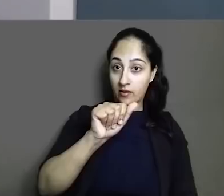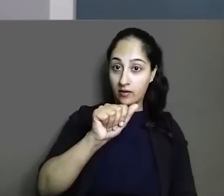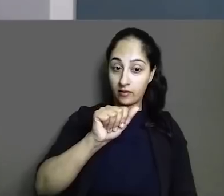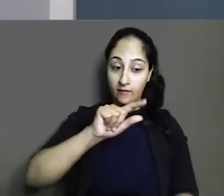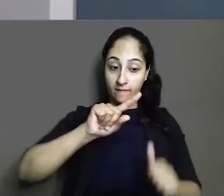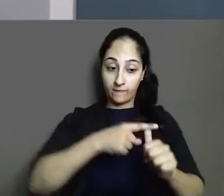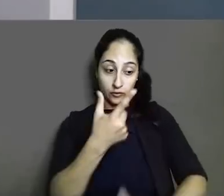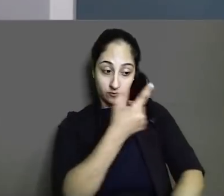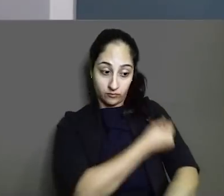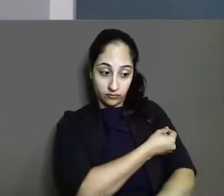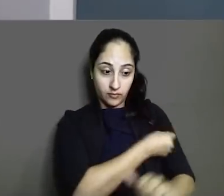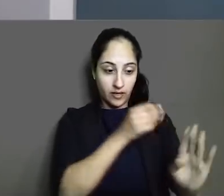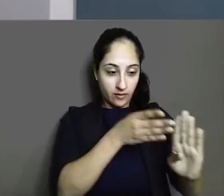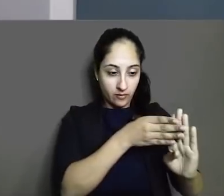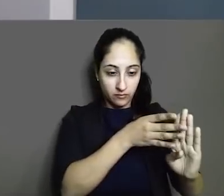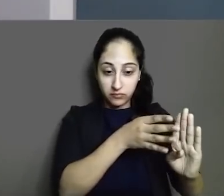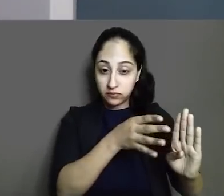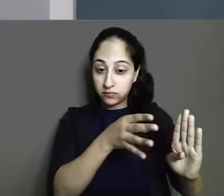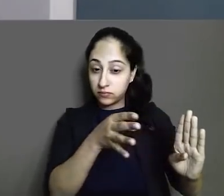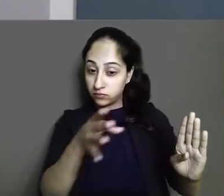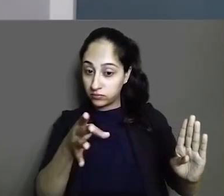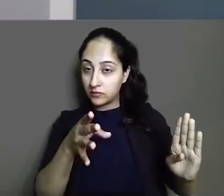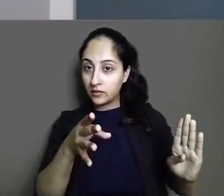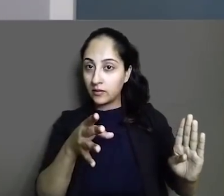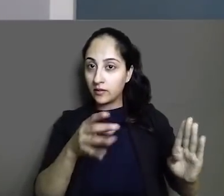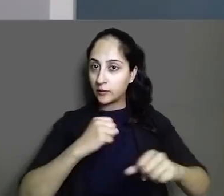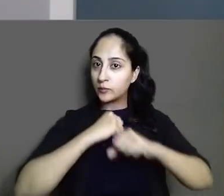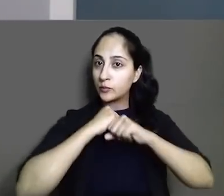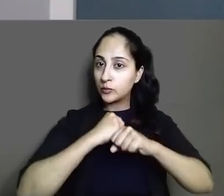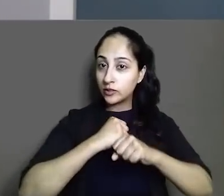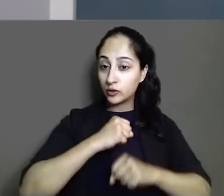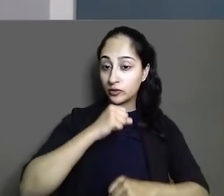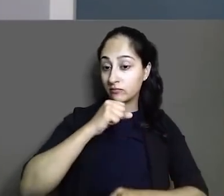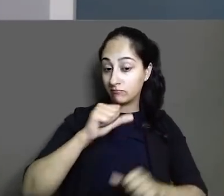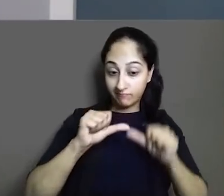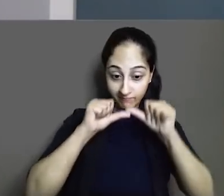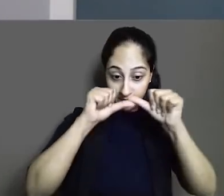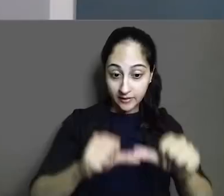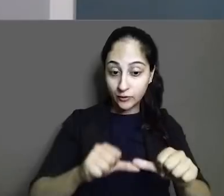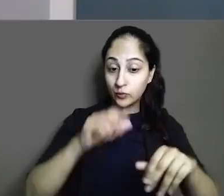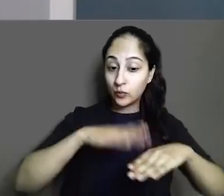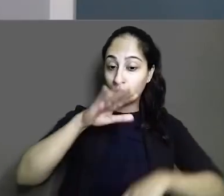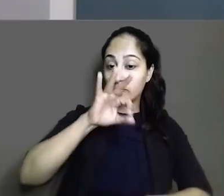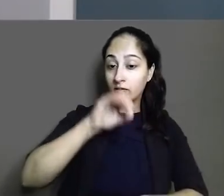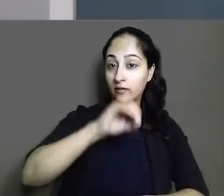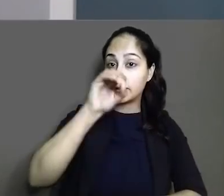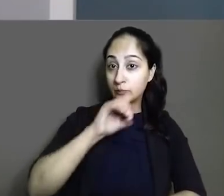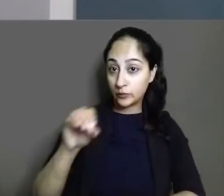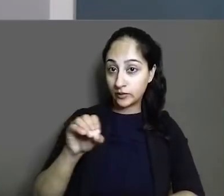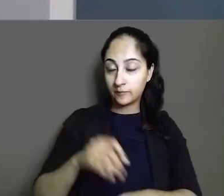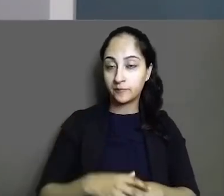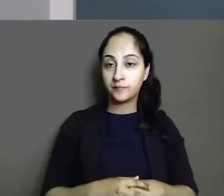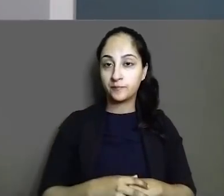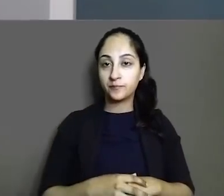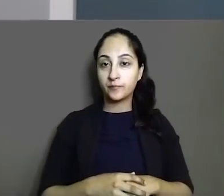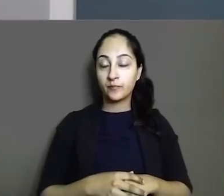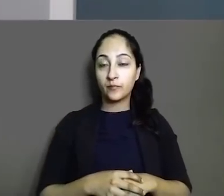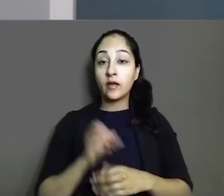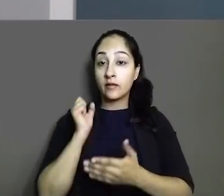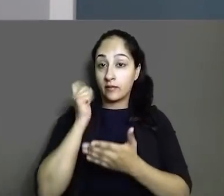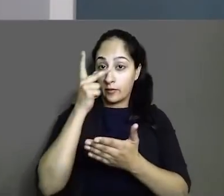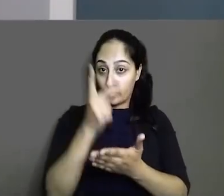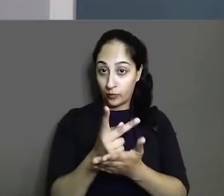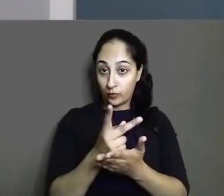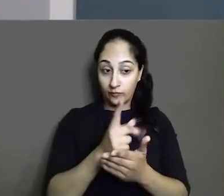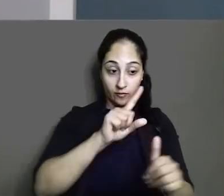after the first. And so that's why the recommendation is now that you can get the second dose 4 to 6 weeks after the first dose, and